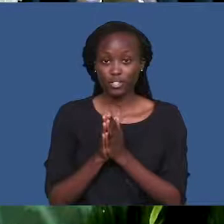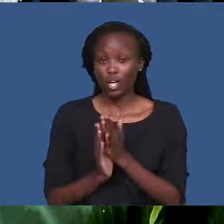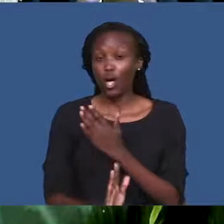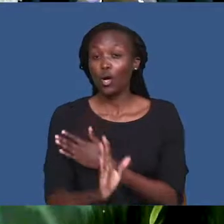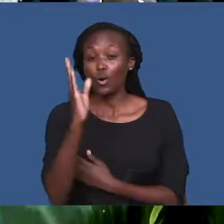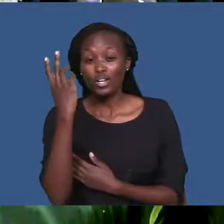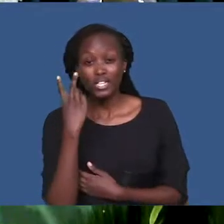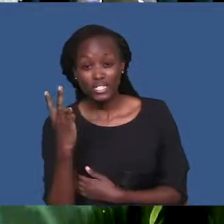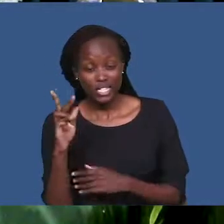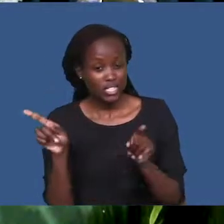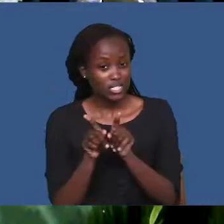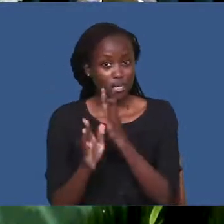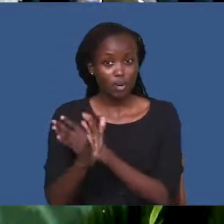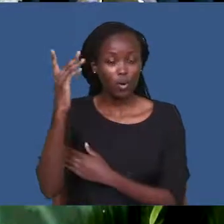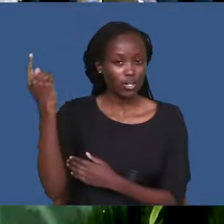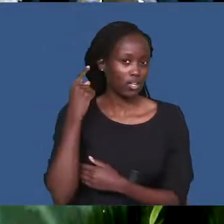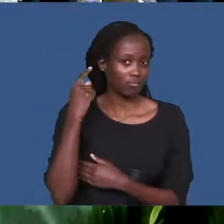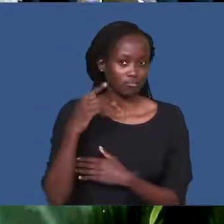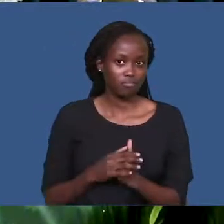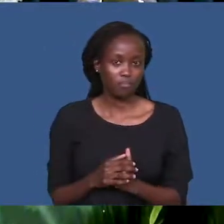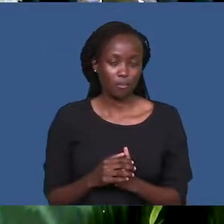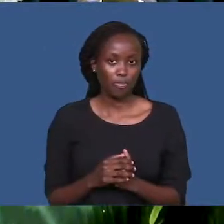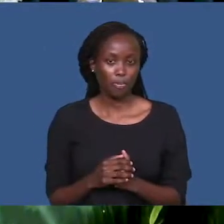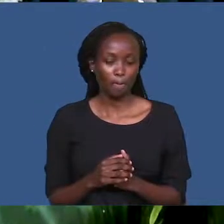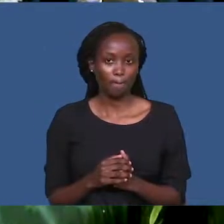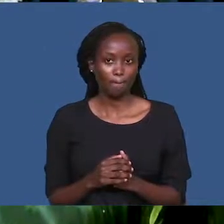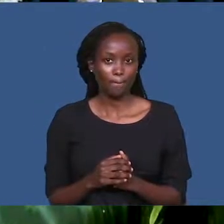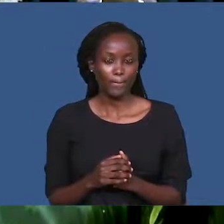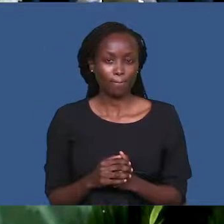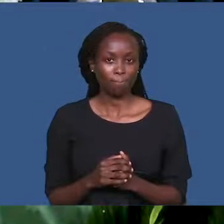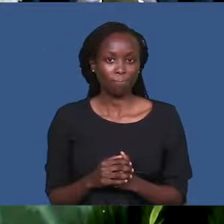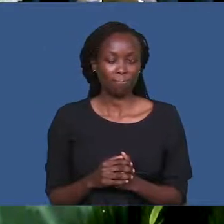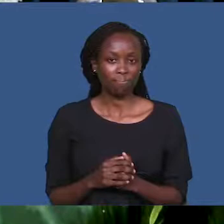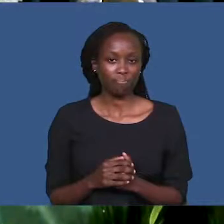and hears. Life has become so intolerable.